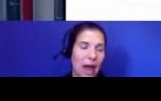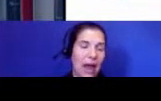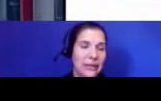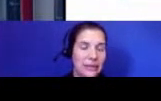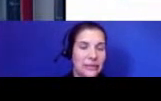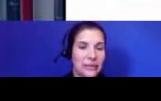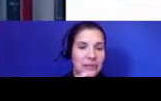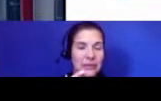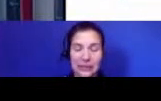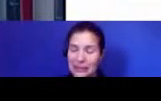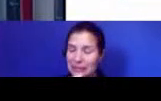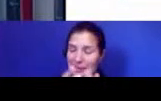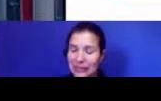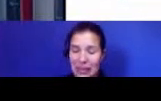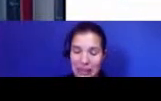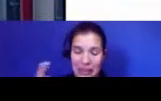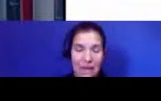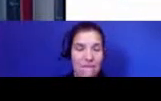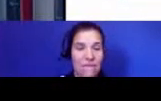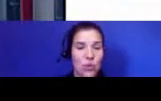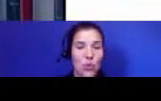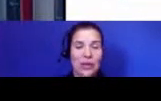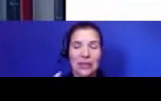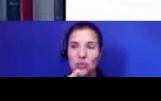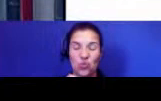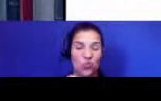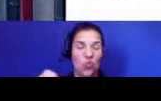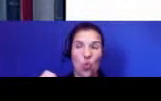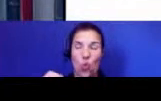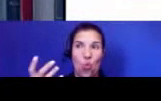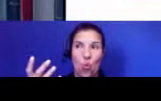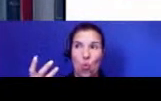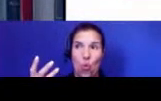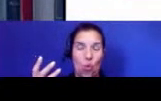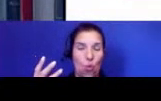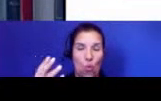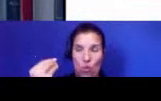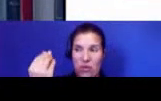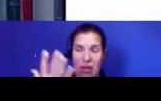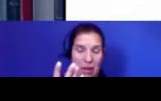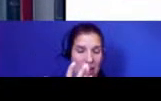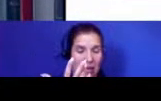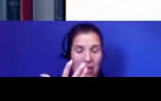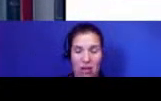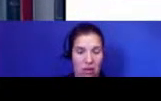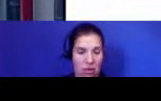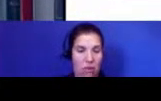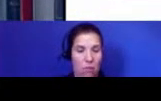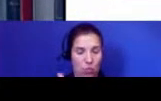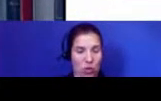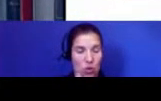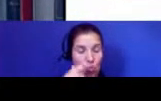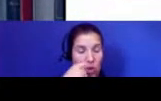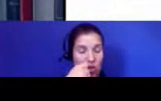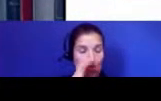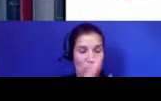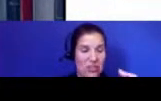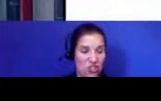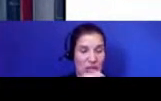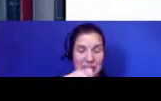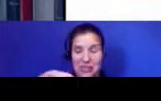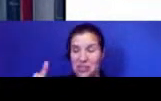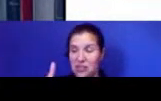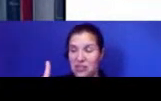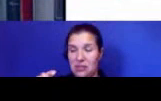said for the last few weeks, there is no daylight between racial justice and democracy.